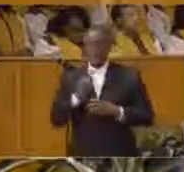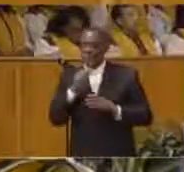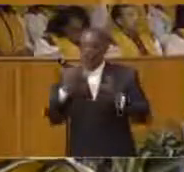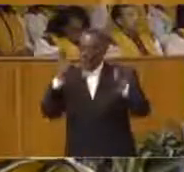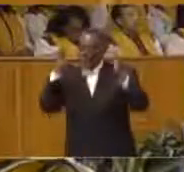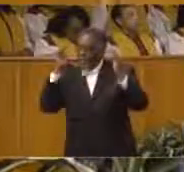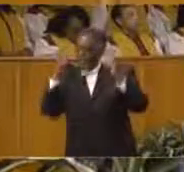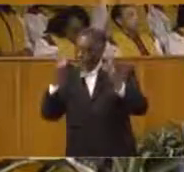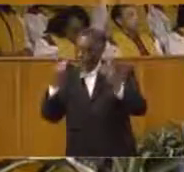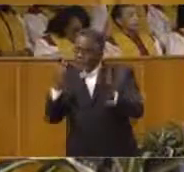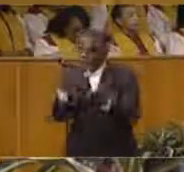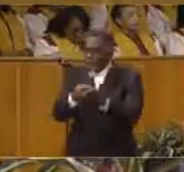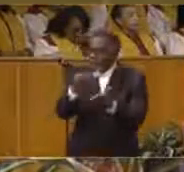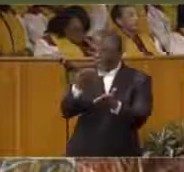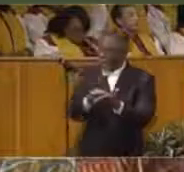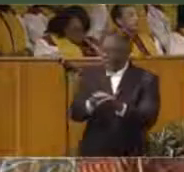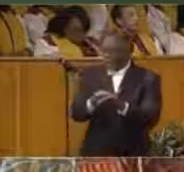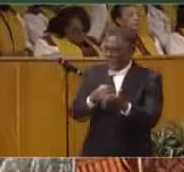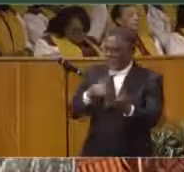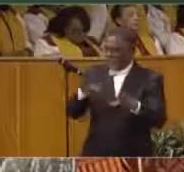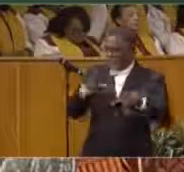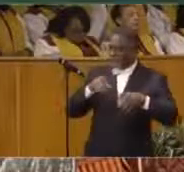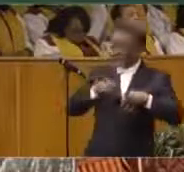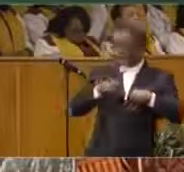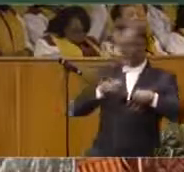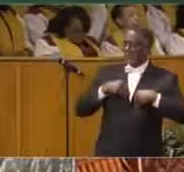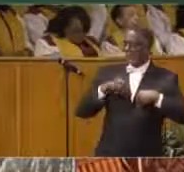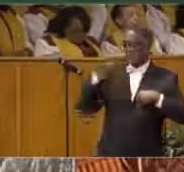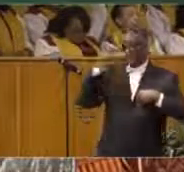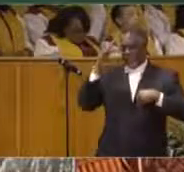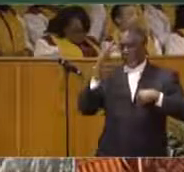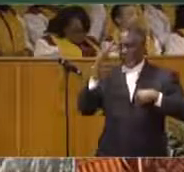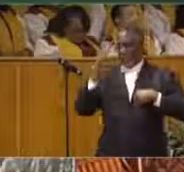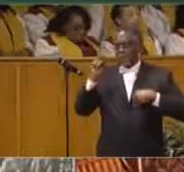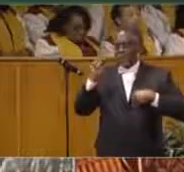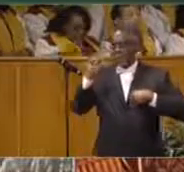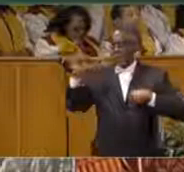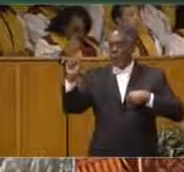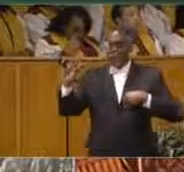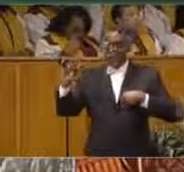unexpected income? You know, bonuses,